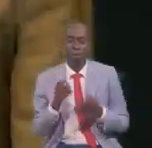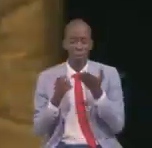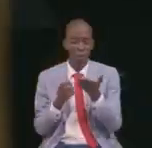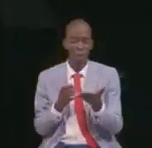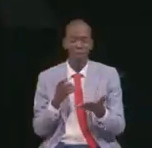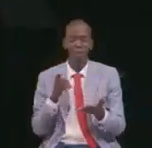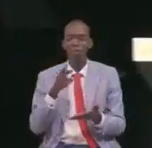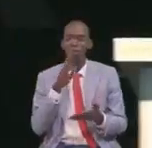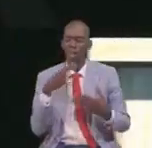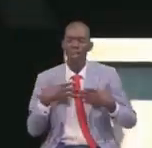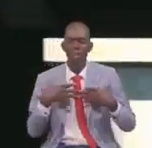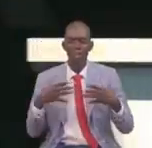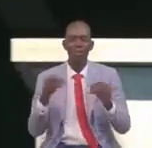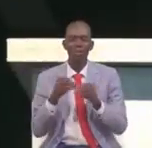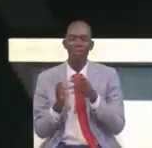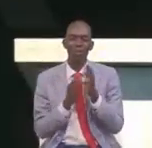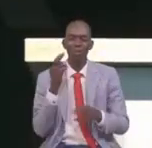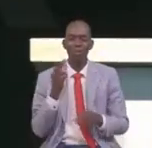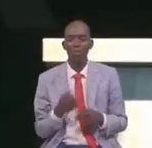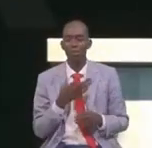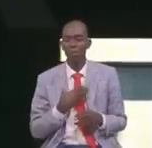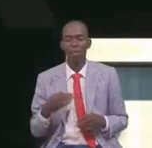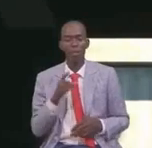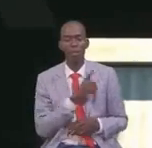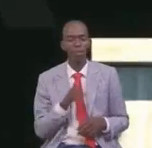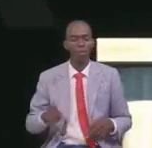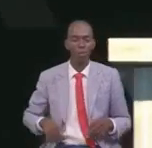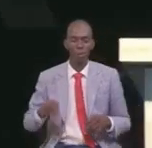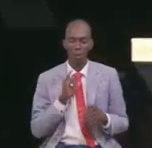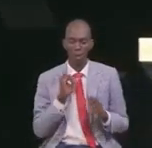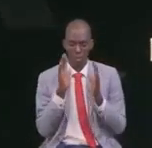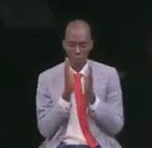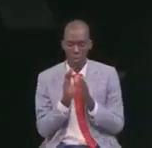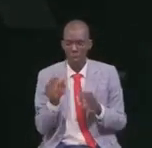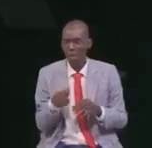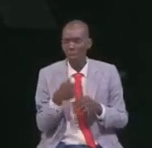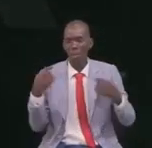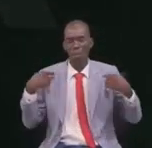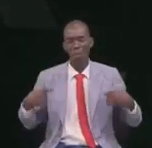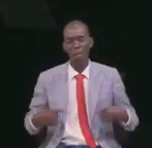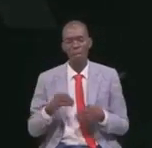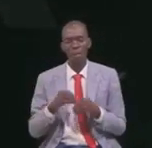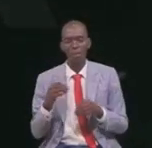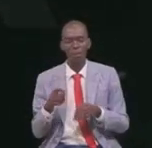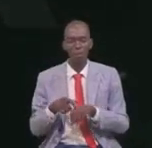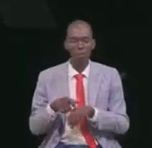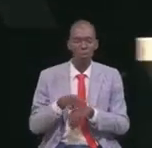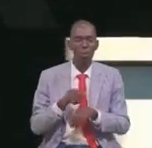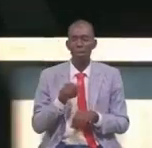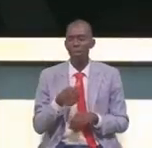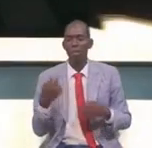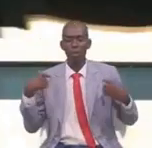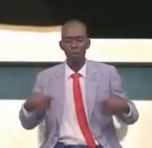in Jesus' name. And Lord, I pray that any pain in the bone, any pain in